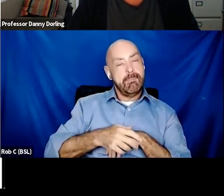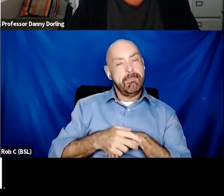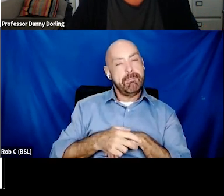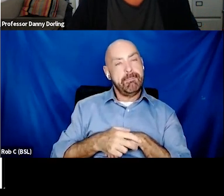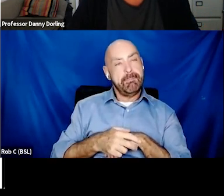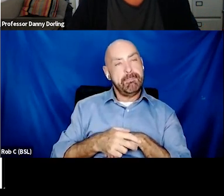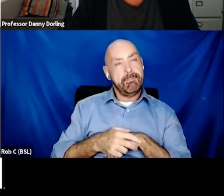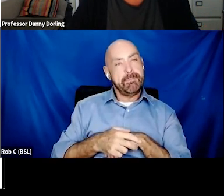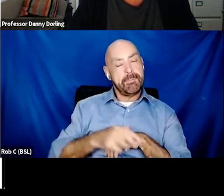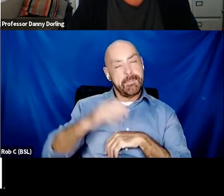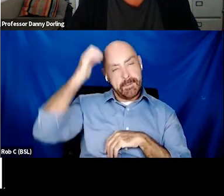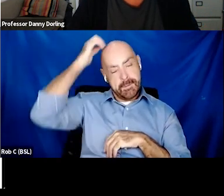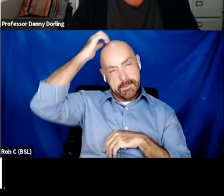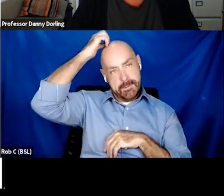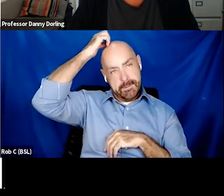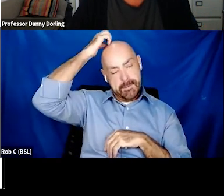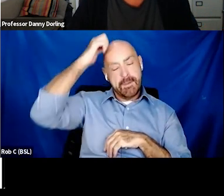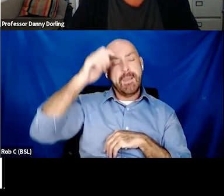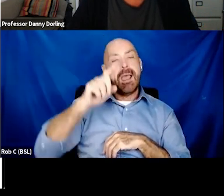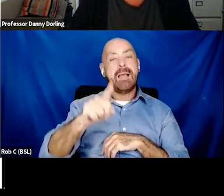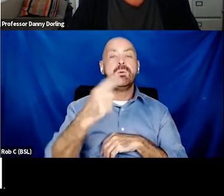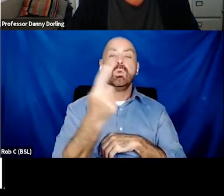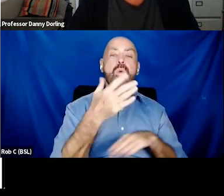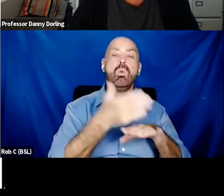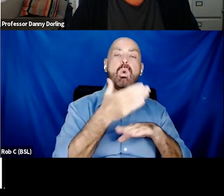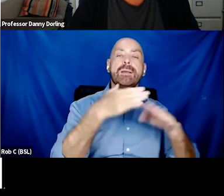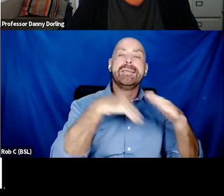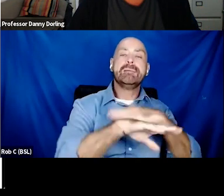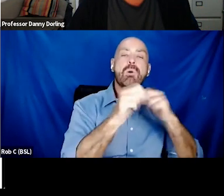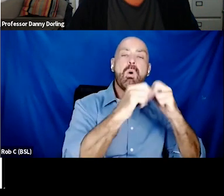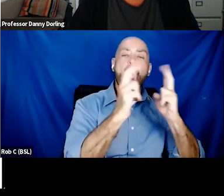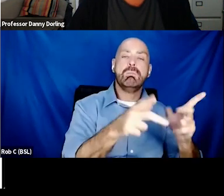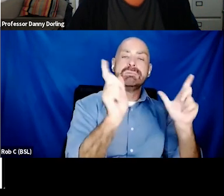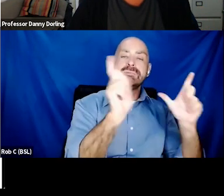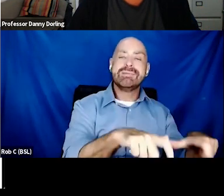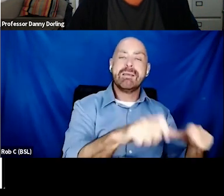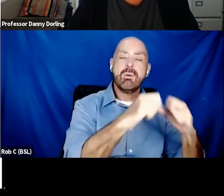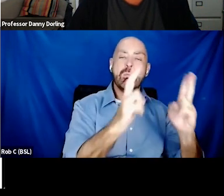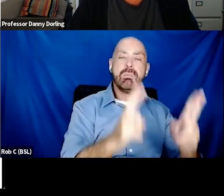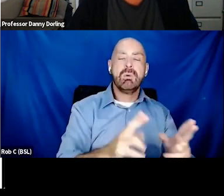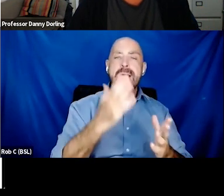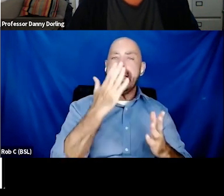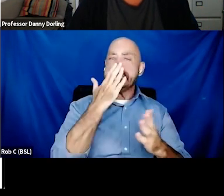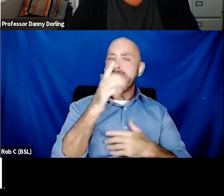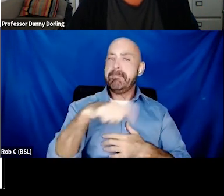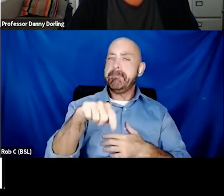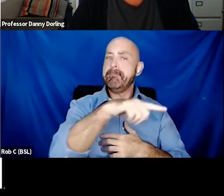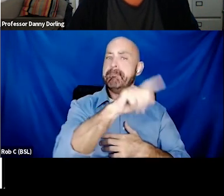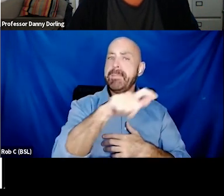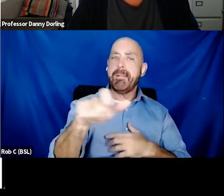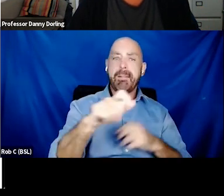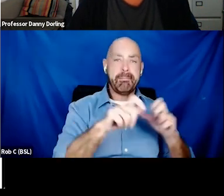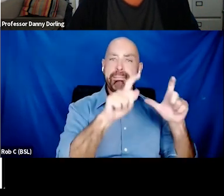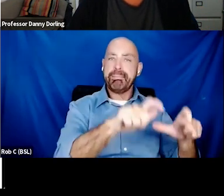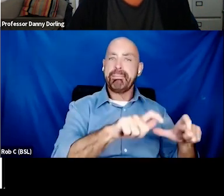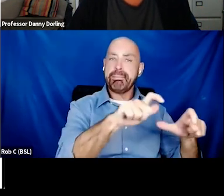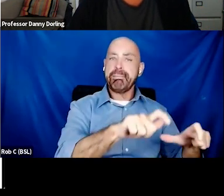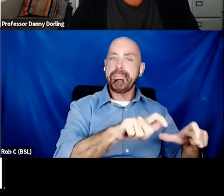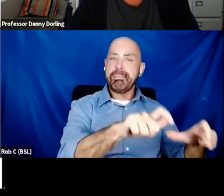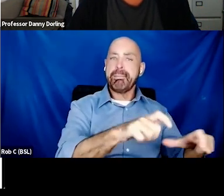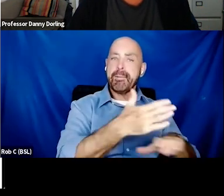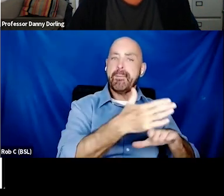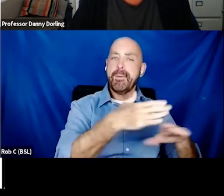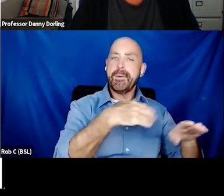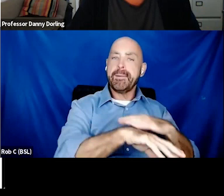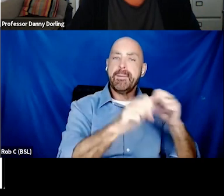And percentage of adults who work from home. It's becoming normal for a proportion of the population to work from home. They don't want